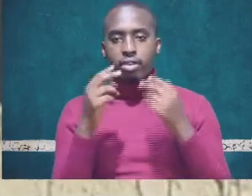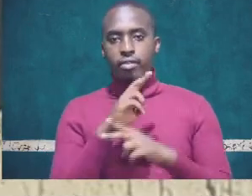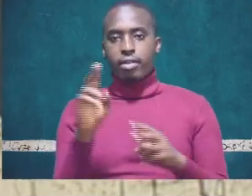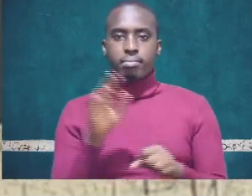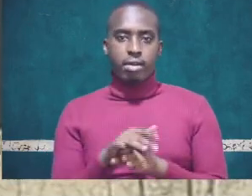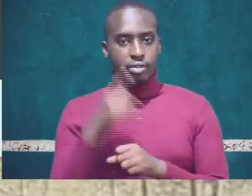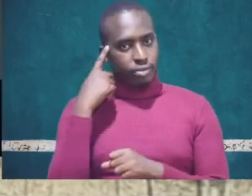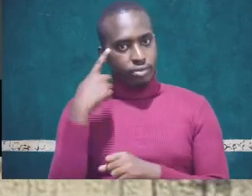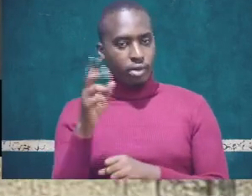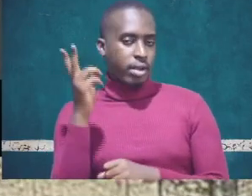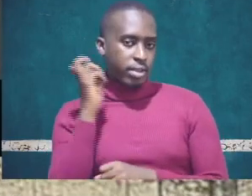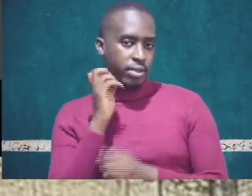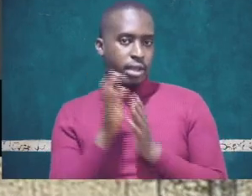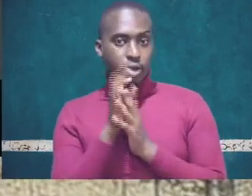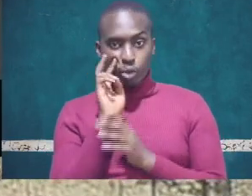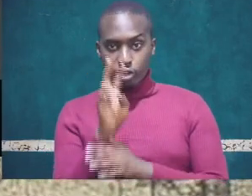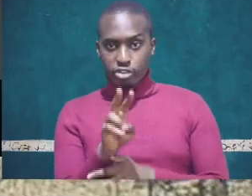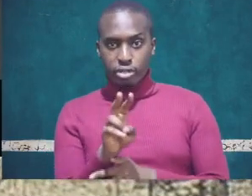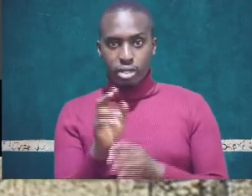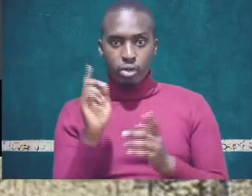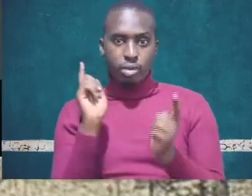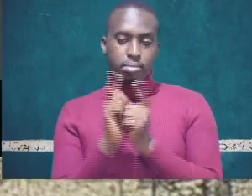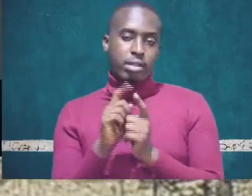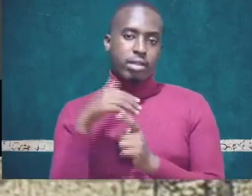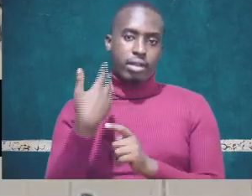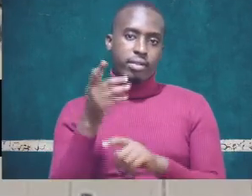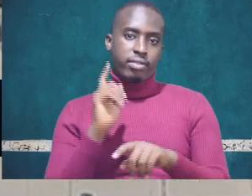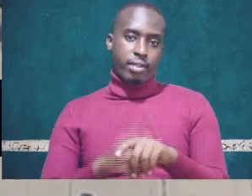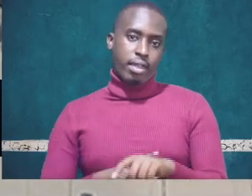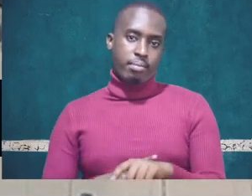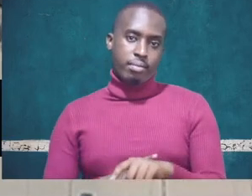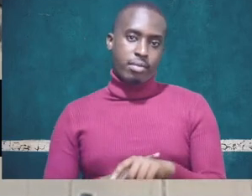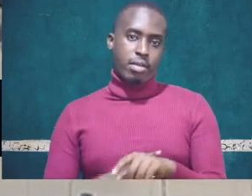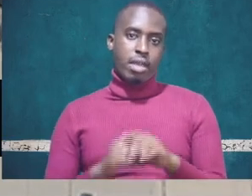much for listening and watching. We meet next time